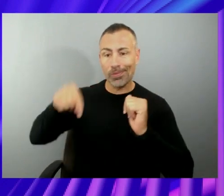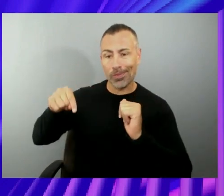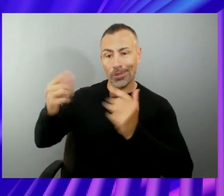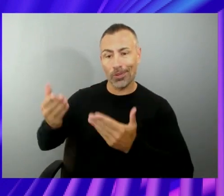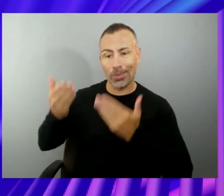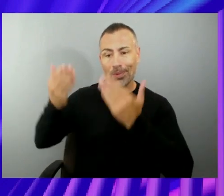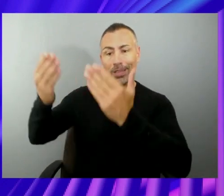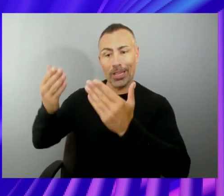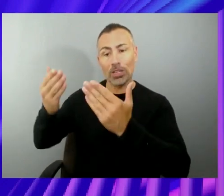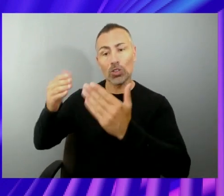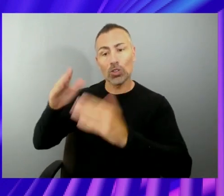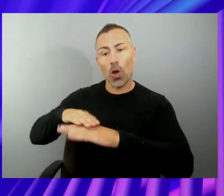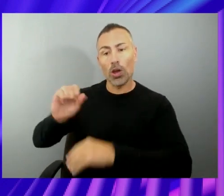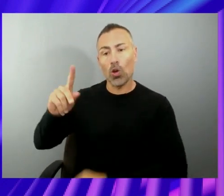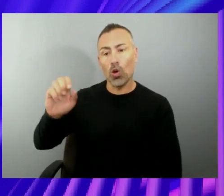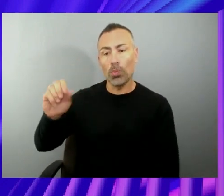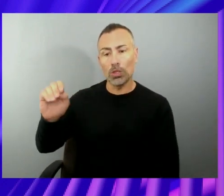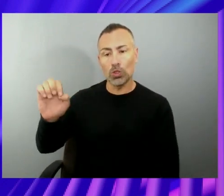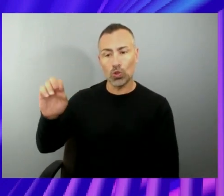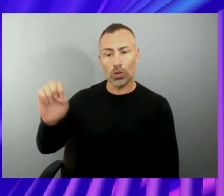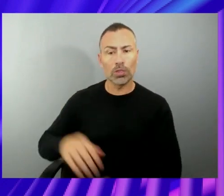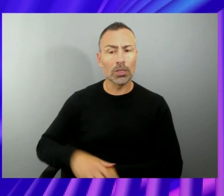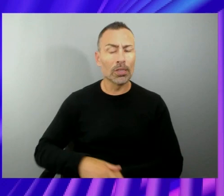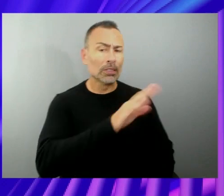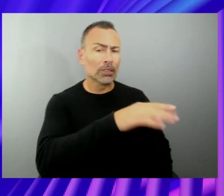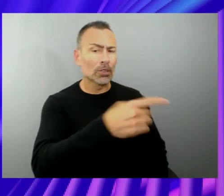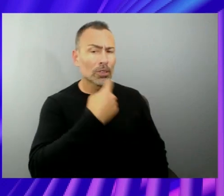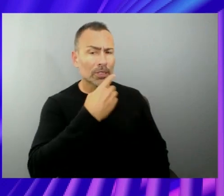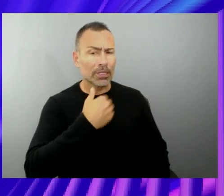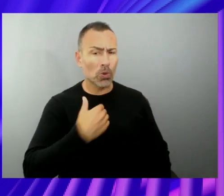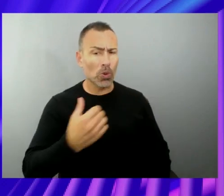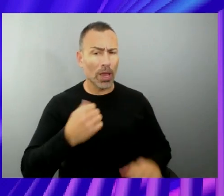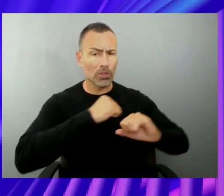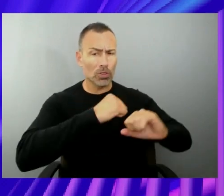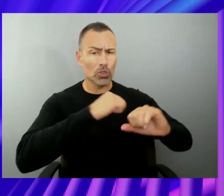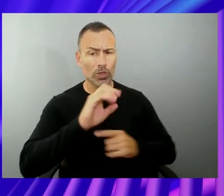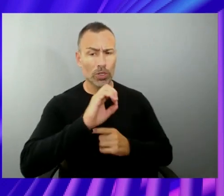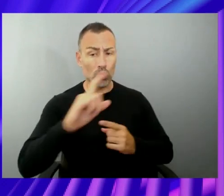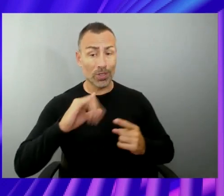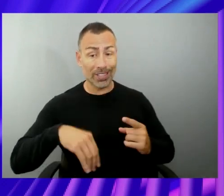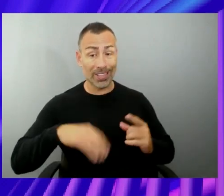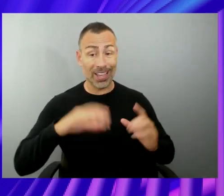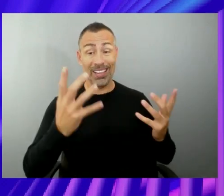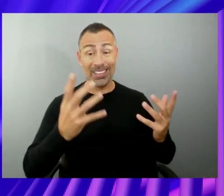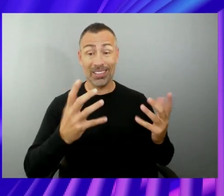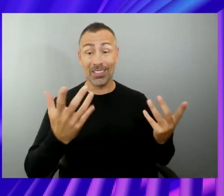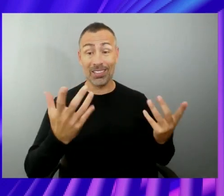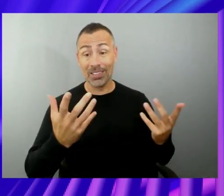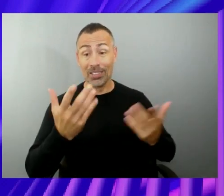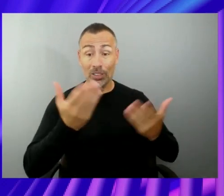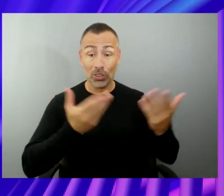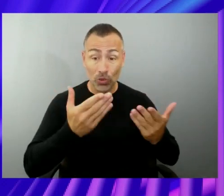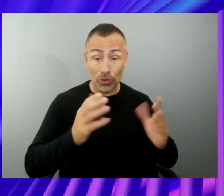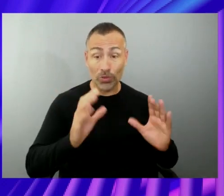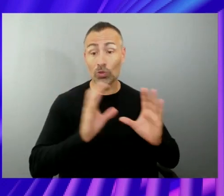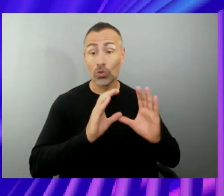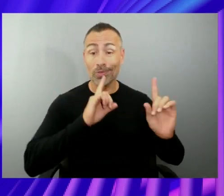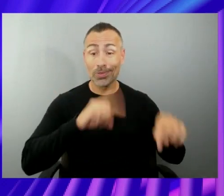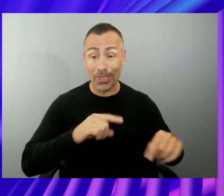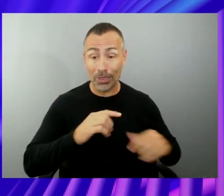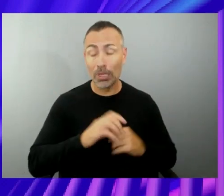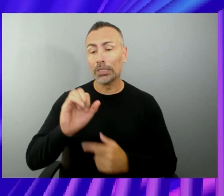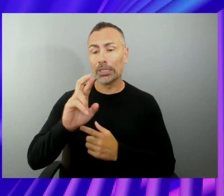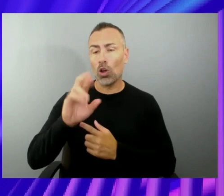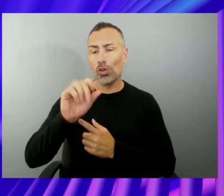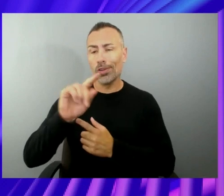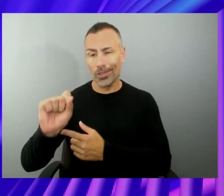there's security tools that the CERT or Customer Incident Response Team created just based on feedback for customers that need that extra assistance?